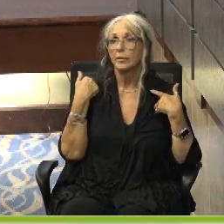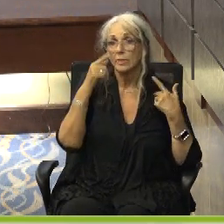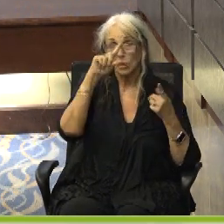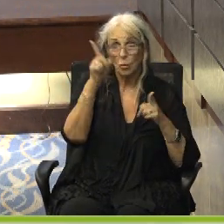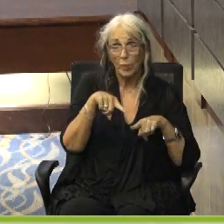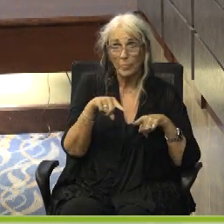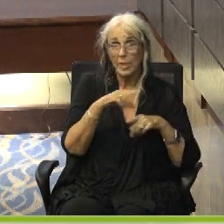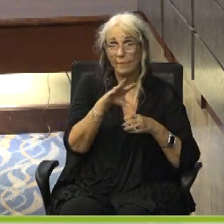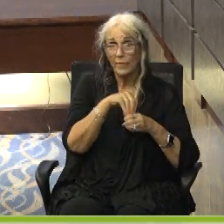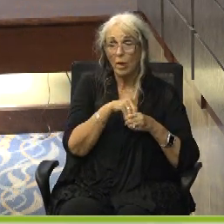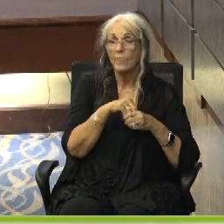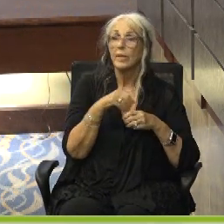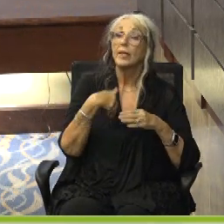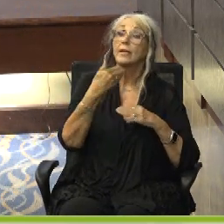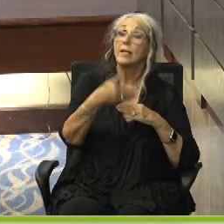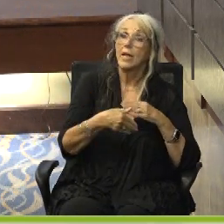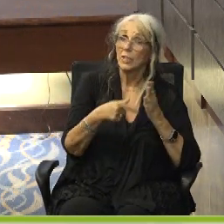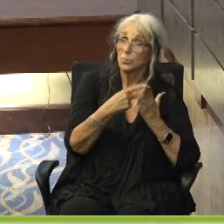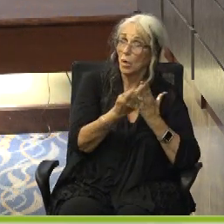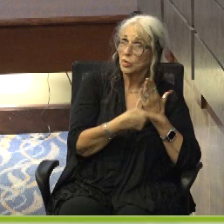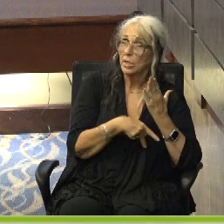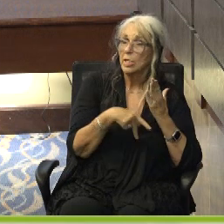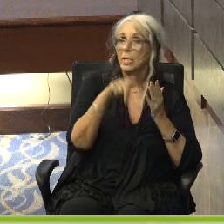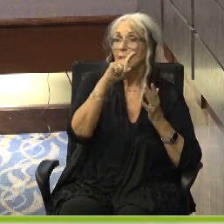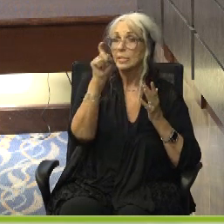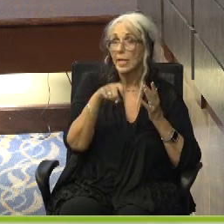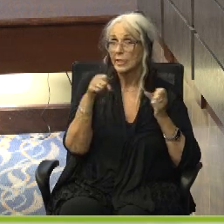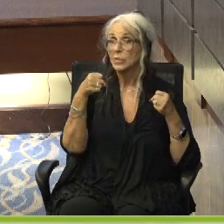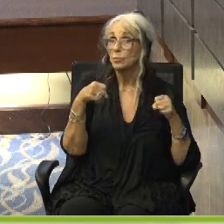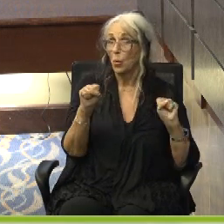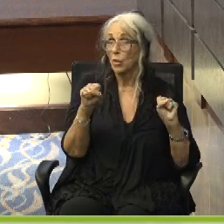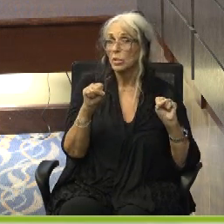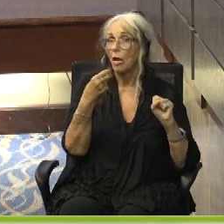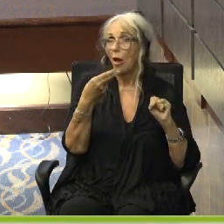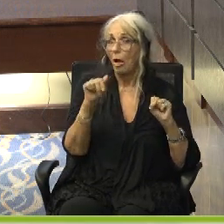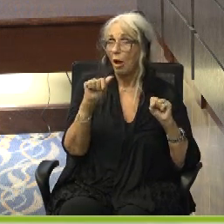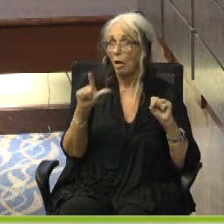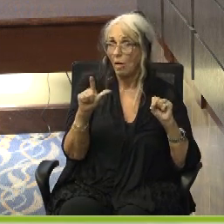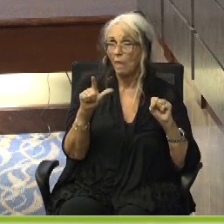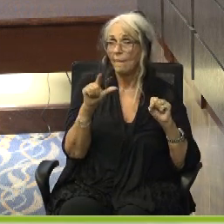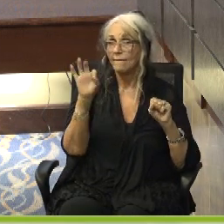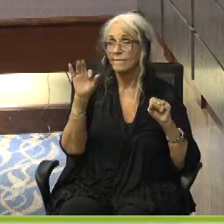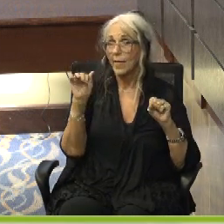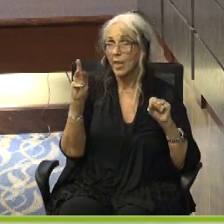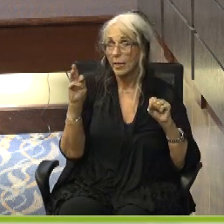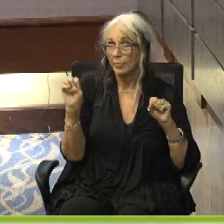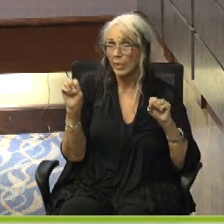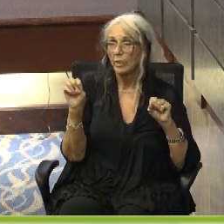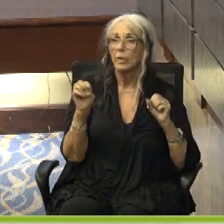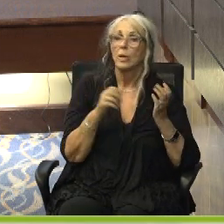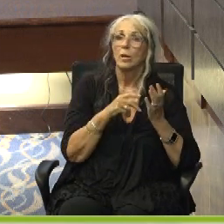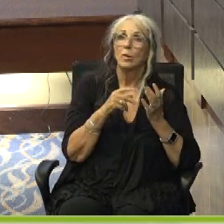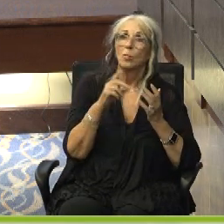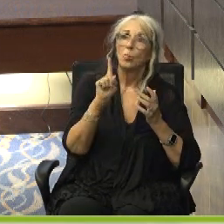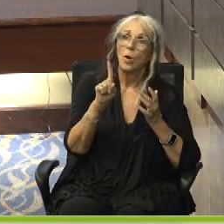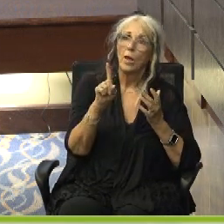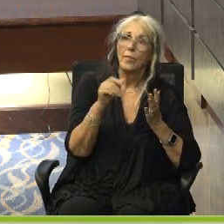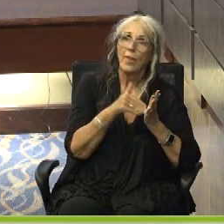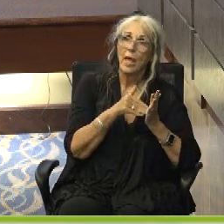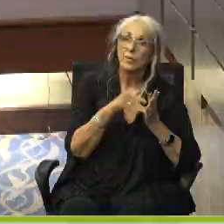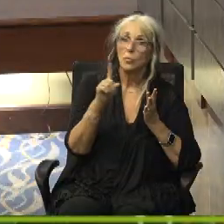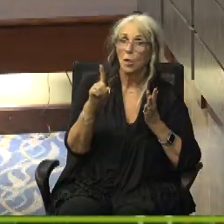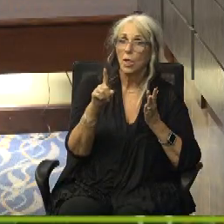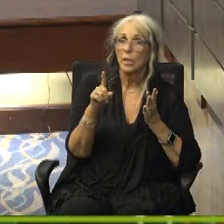it. The next project is the Texas Sports Hall of Fame proposed TIF agreement and a project located at 1001 Columbus